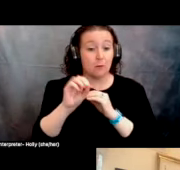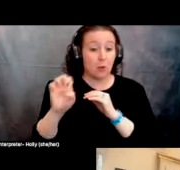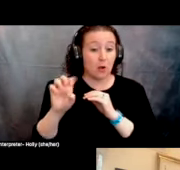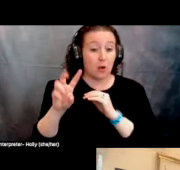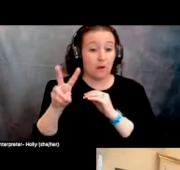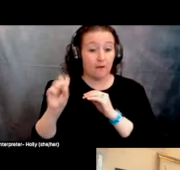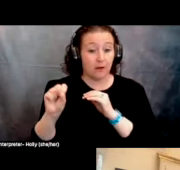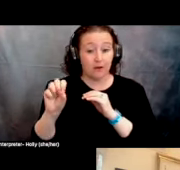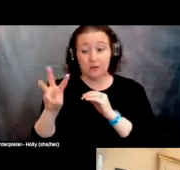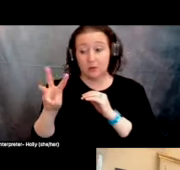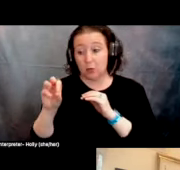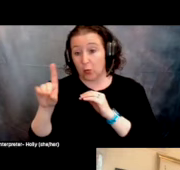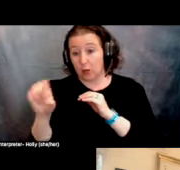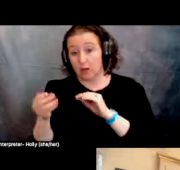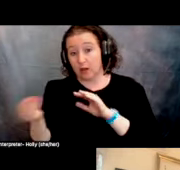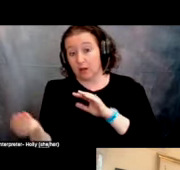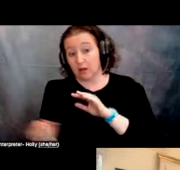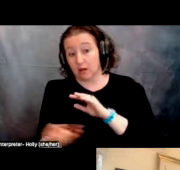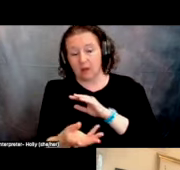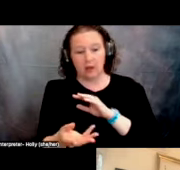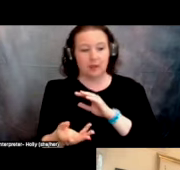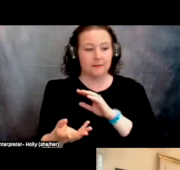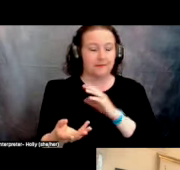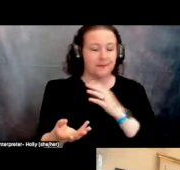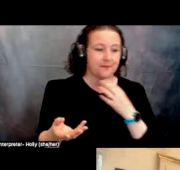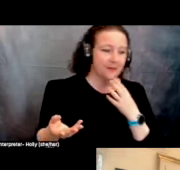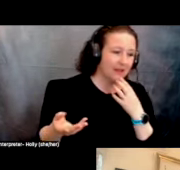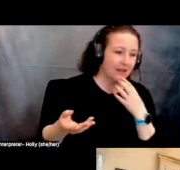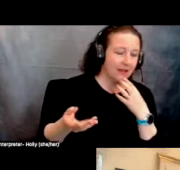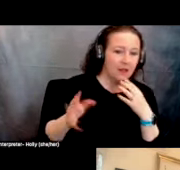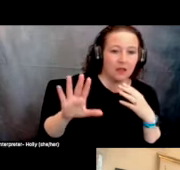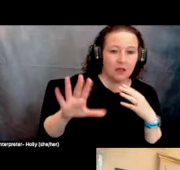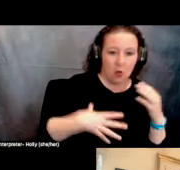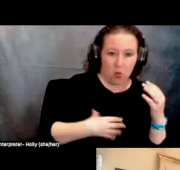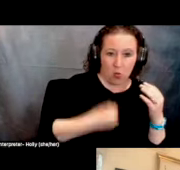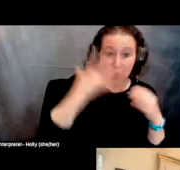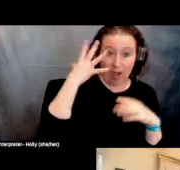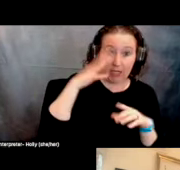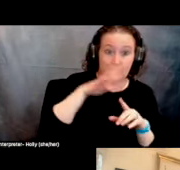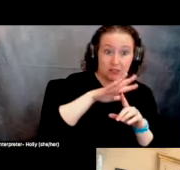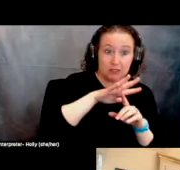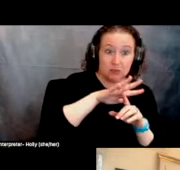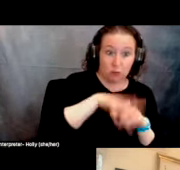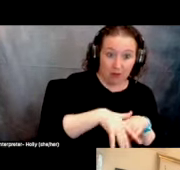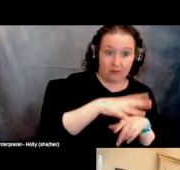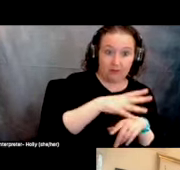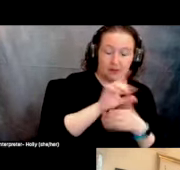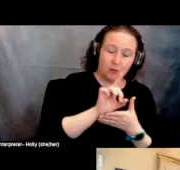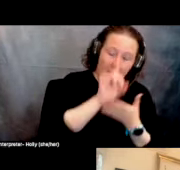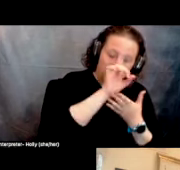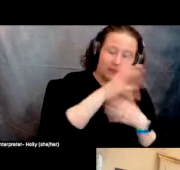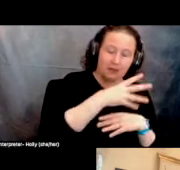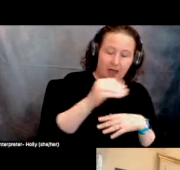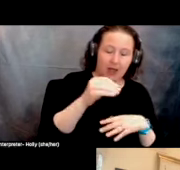mean, again, like, white supremacy and oppression is insidious. And it's